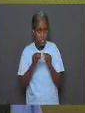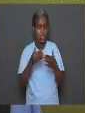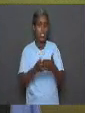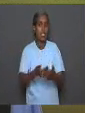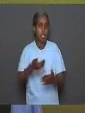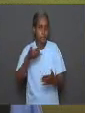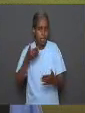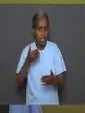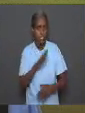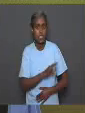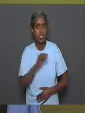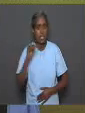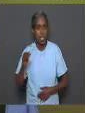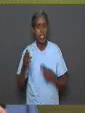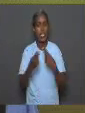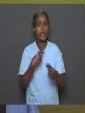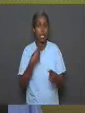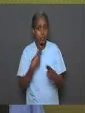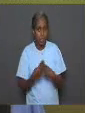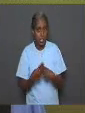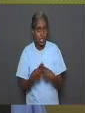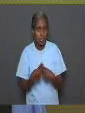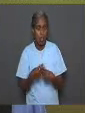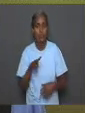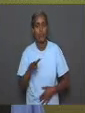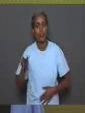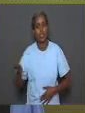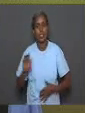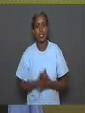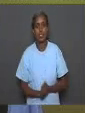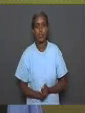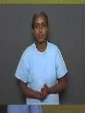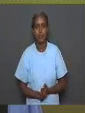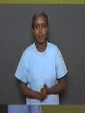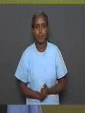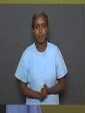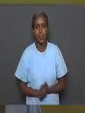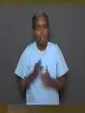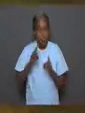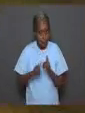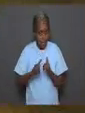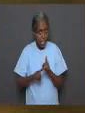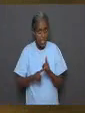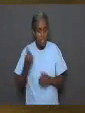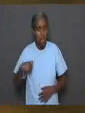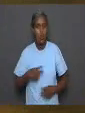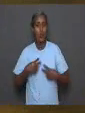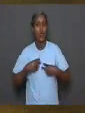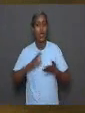addition, subtraction, and multiplication of vectors.